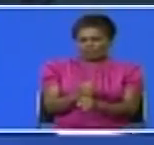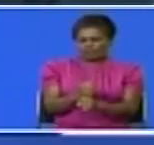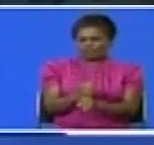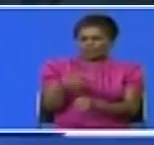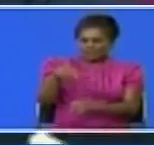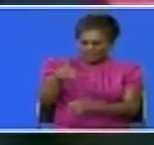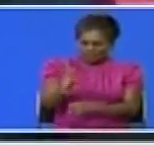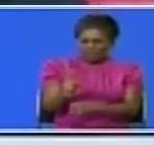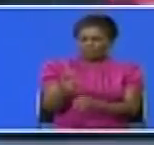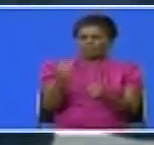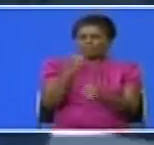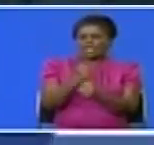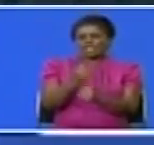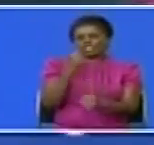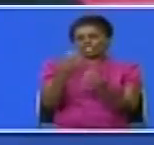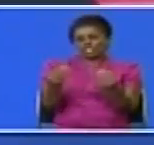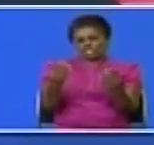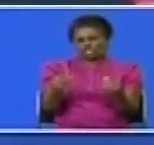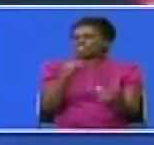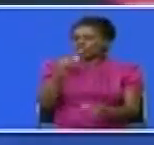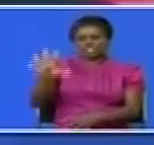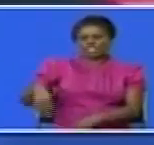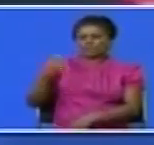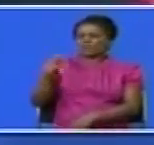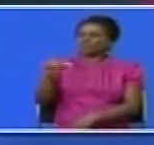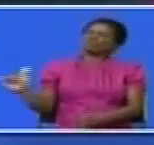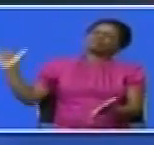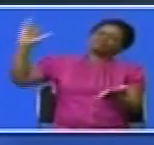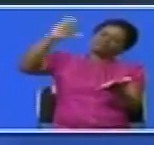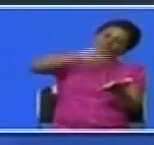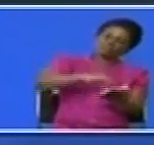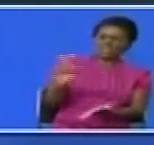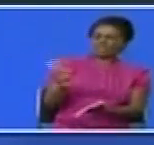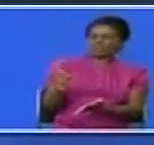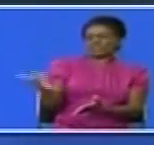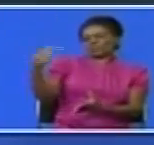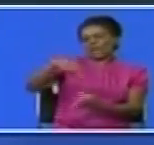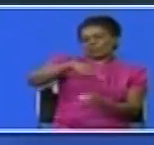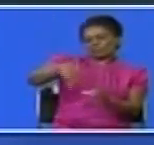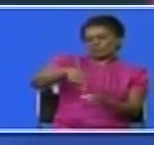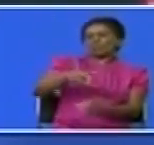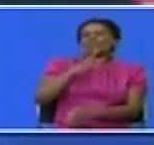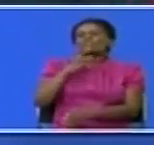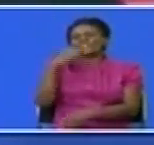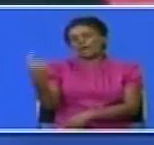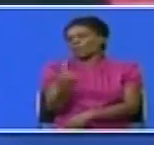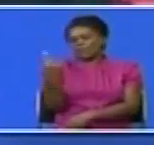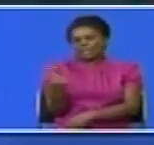na itarahisisha kazi na itatumia gharama mingi. Wewe unataka kutoka mpaka Nairobi utumie ndege huyo speed